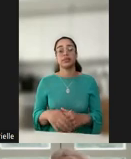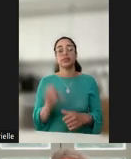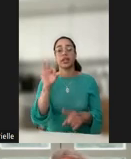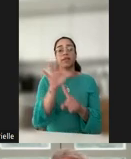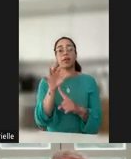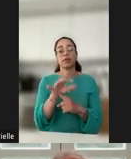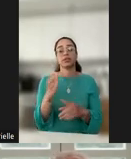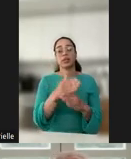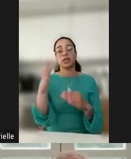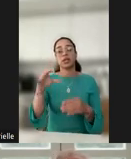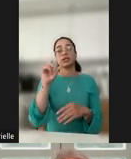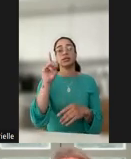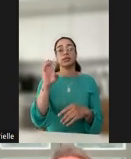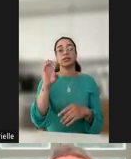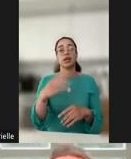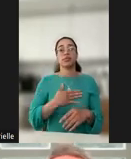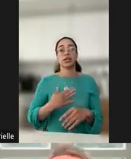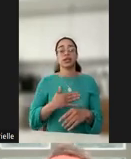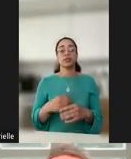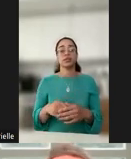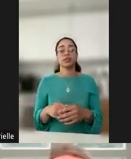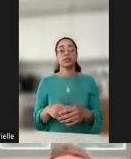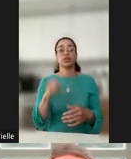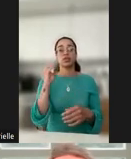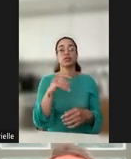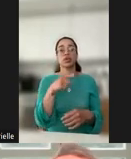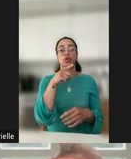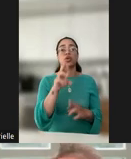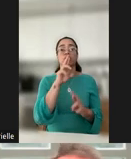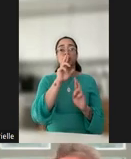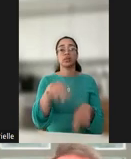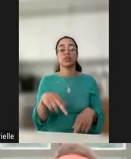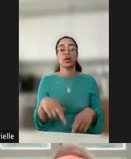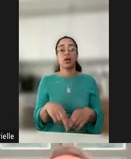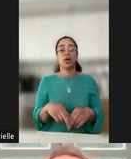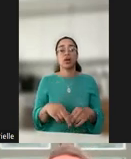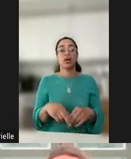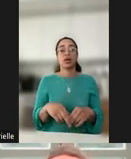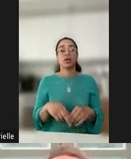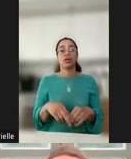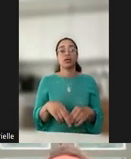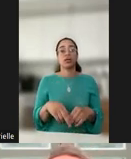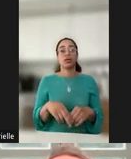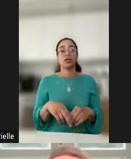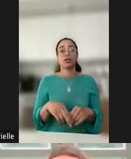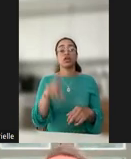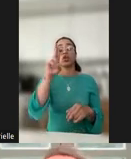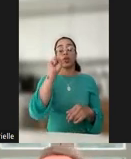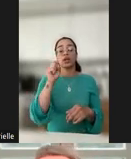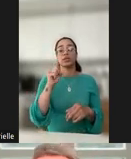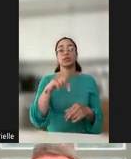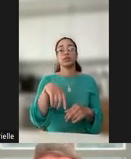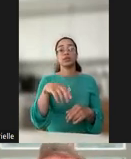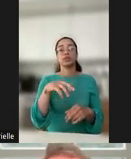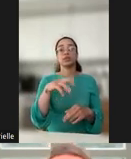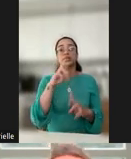Next slide, please. So US-born Asians are substantially younger than the rest of the Asian